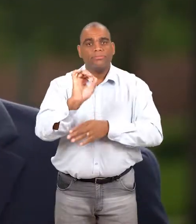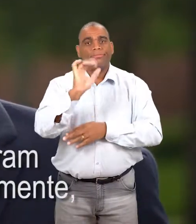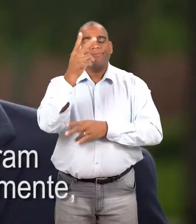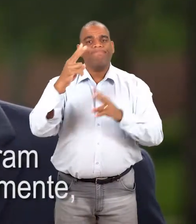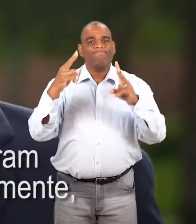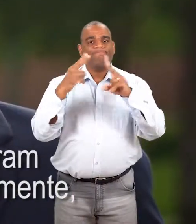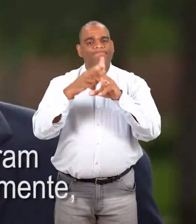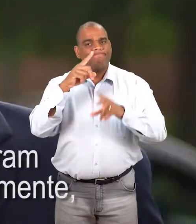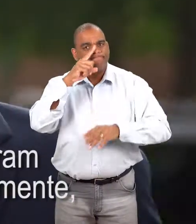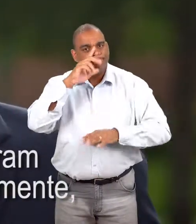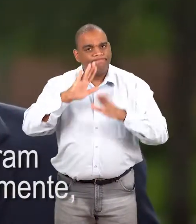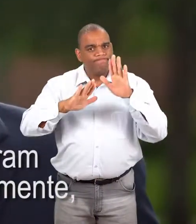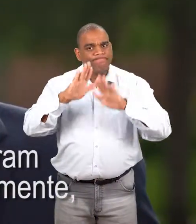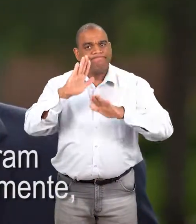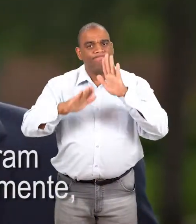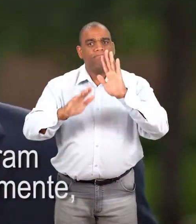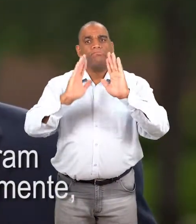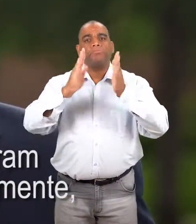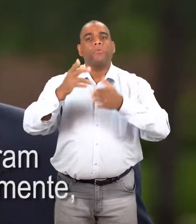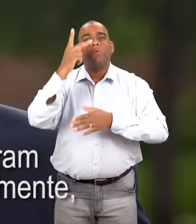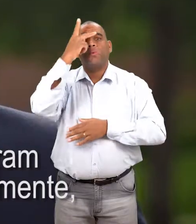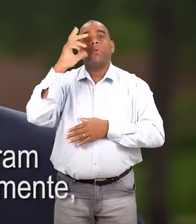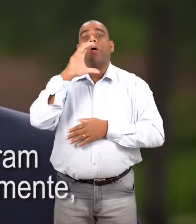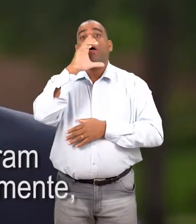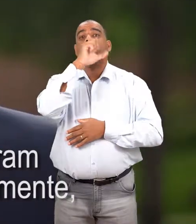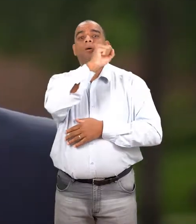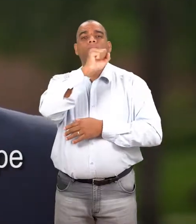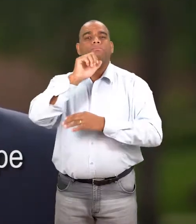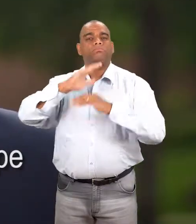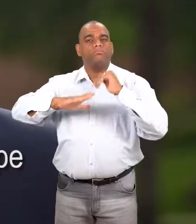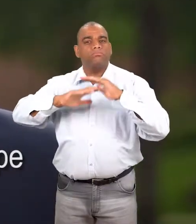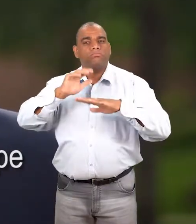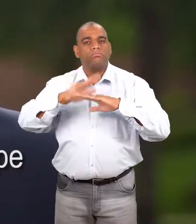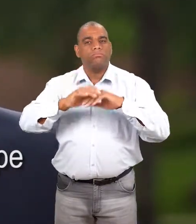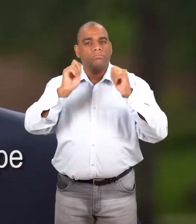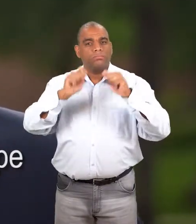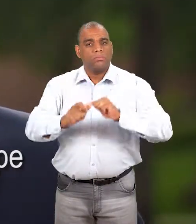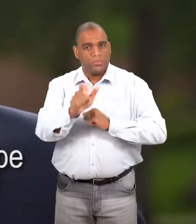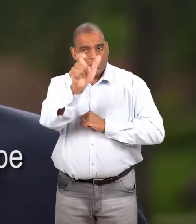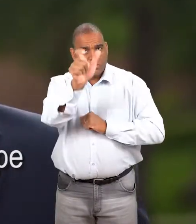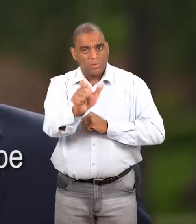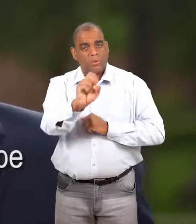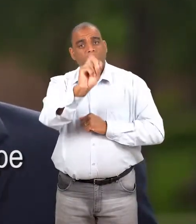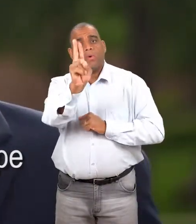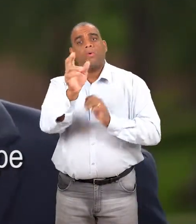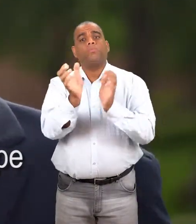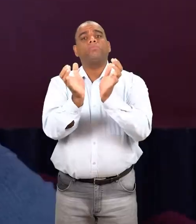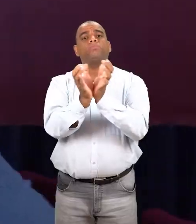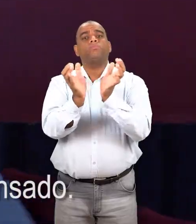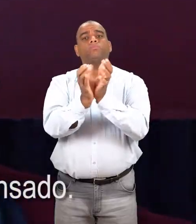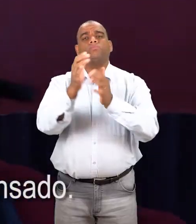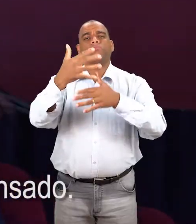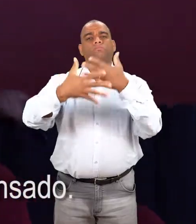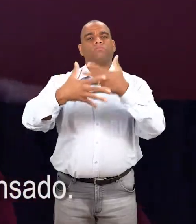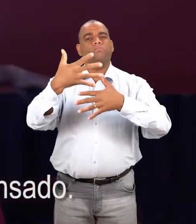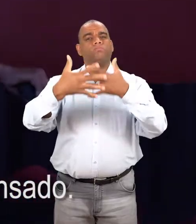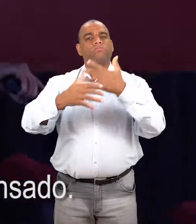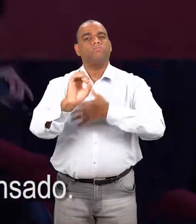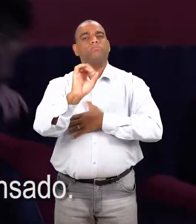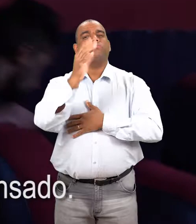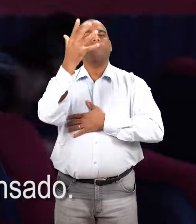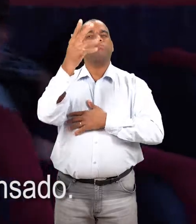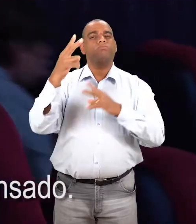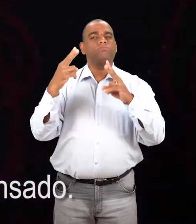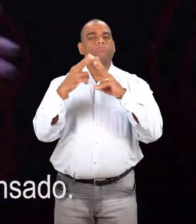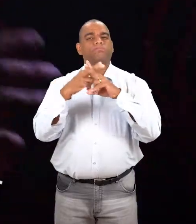incidents have come to an end by immediate responders just like yourself, acting as a team, bringing the violence to a halt. And here is something you have